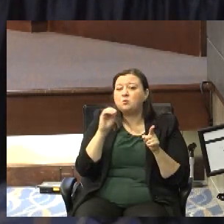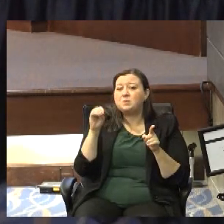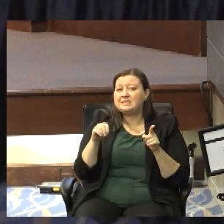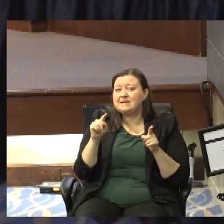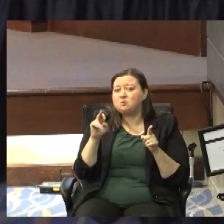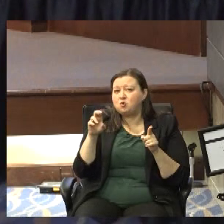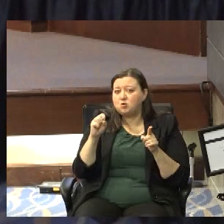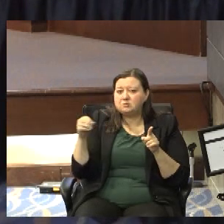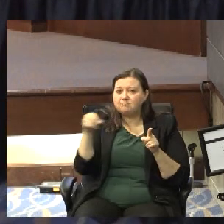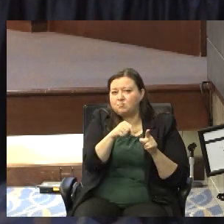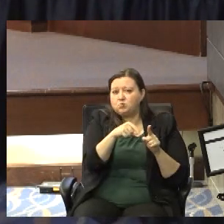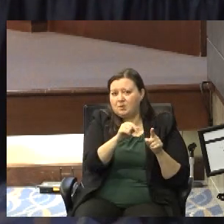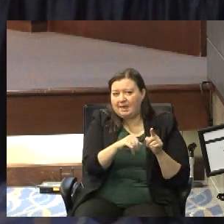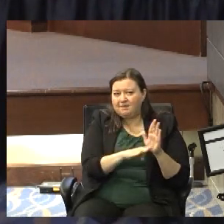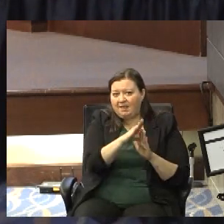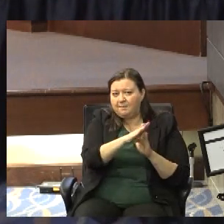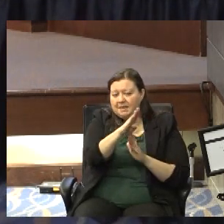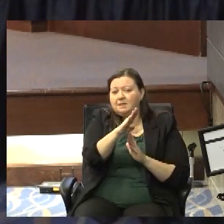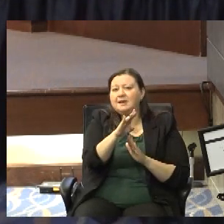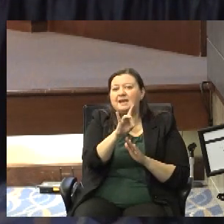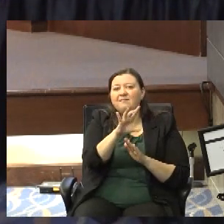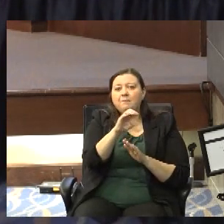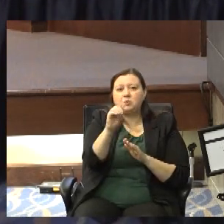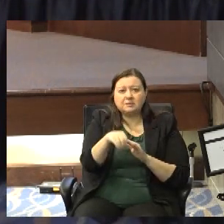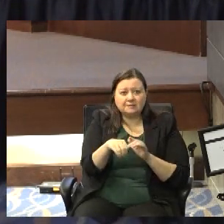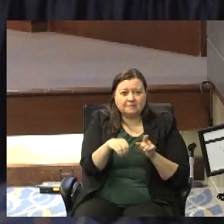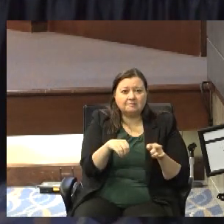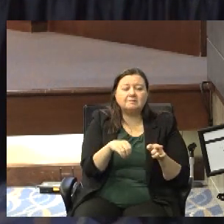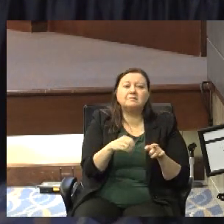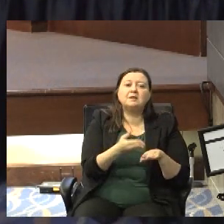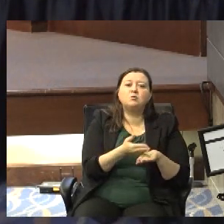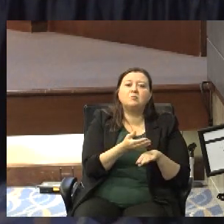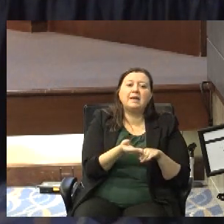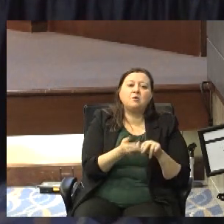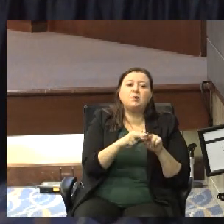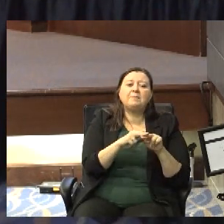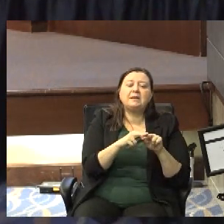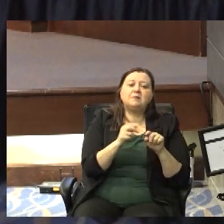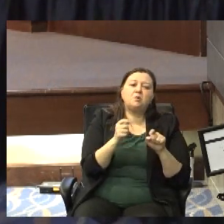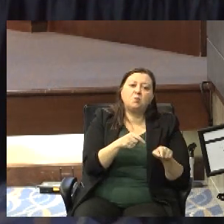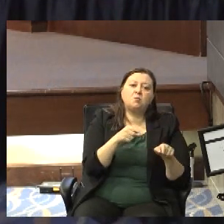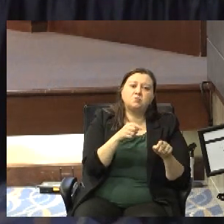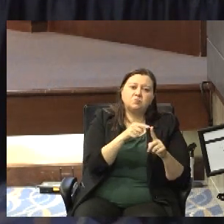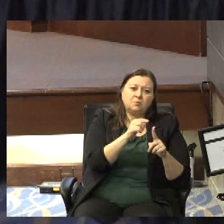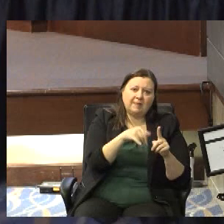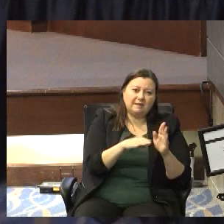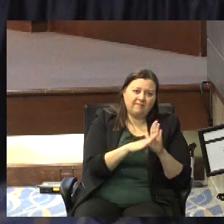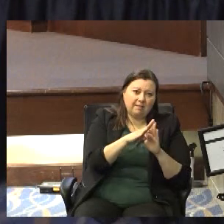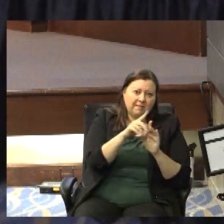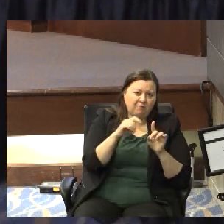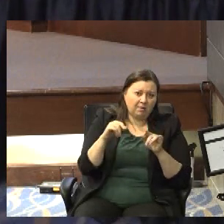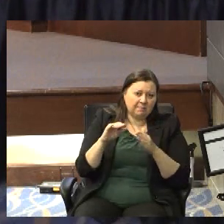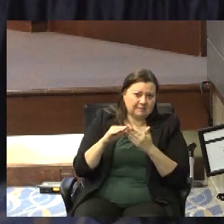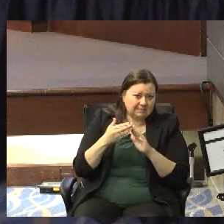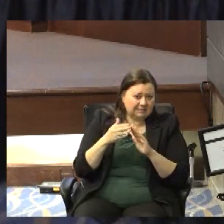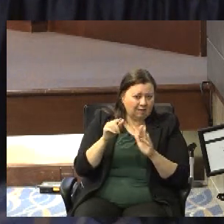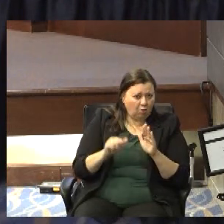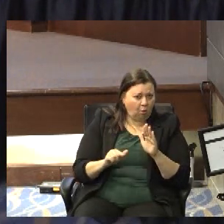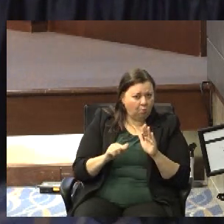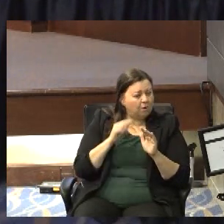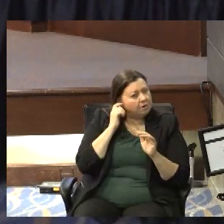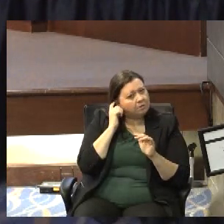that development. It's 85% is of the increment goes to that development. from the city. I think it's lower for the other